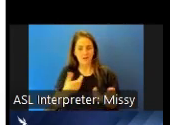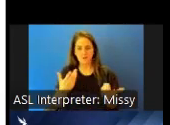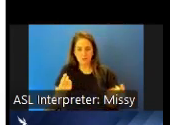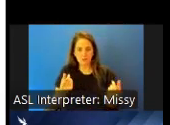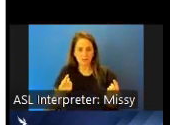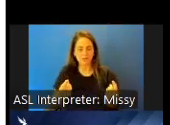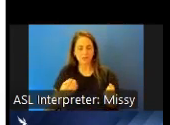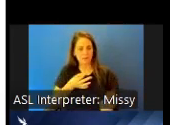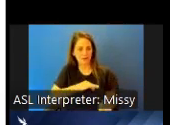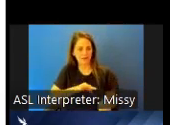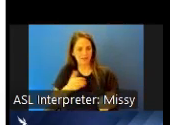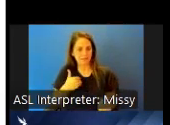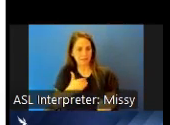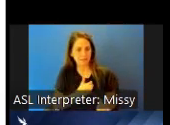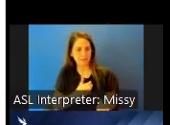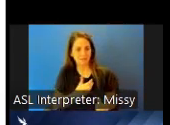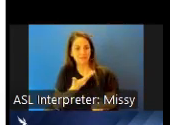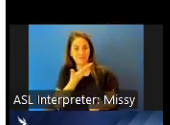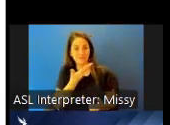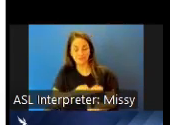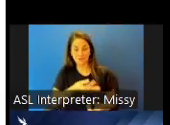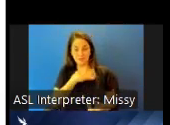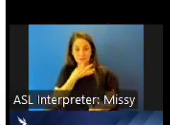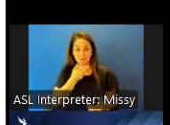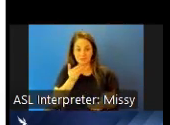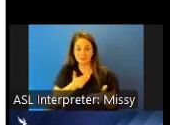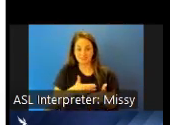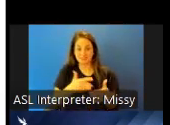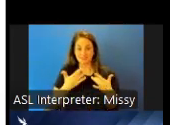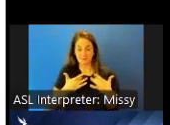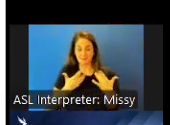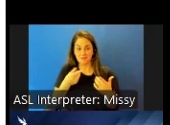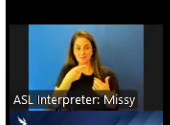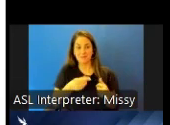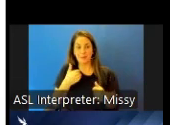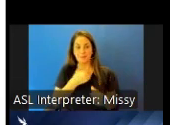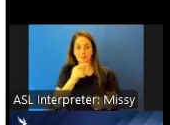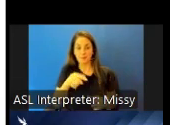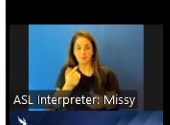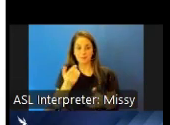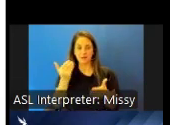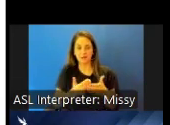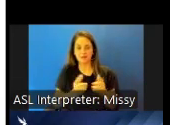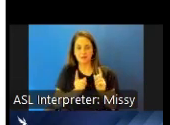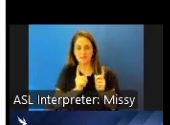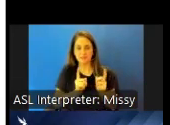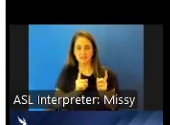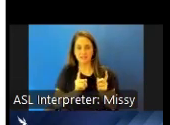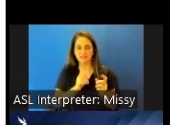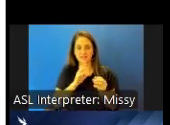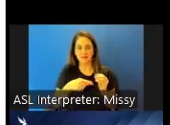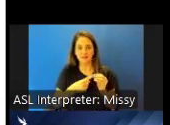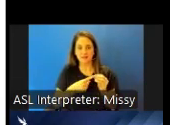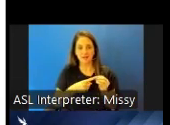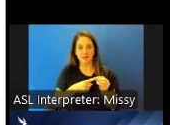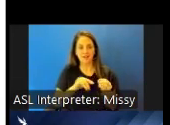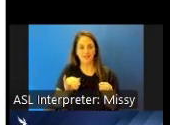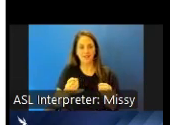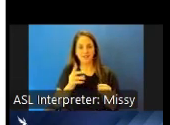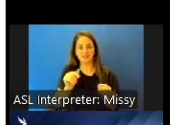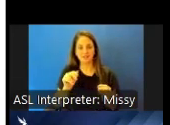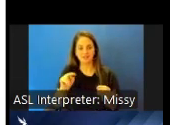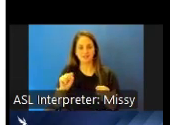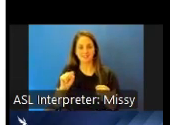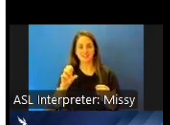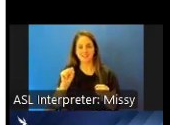of membership. So here's a few of the things we have coming up. We have our member-only closer conversations featuring the Judith Sebesta that made a